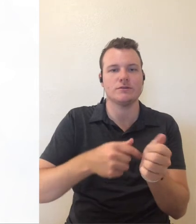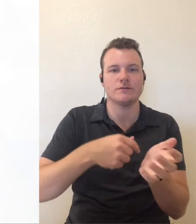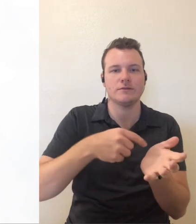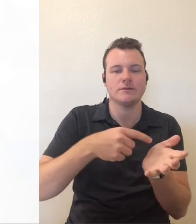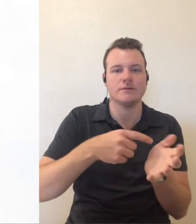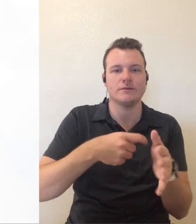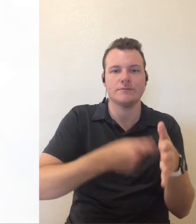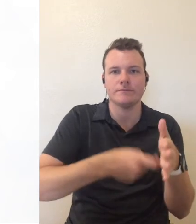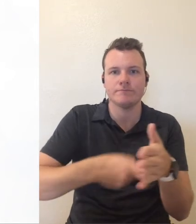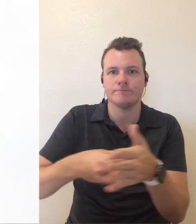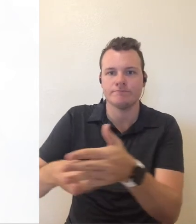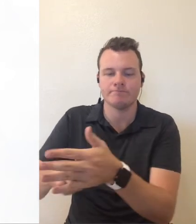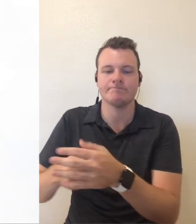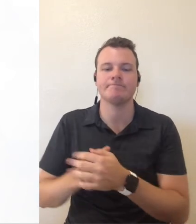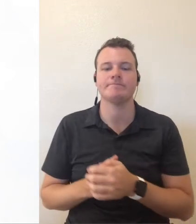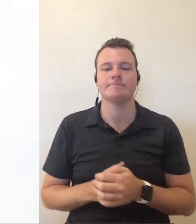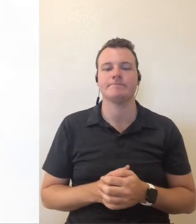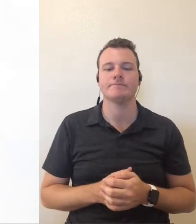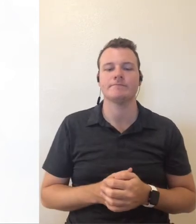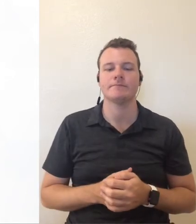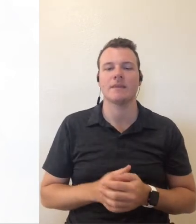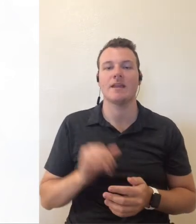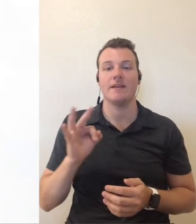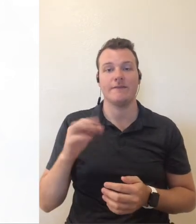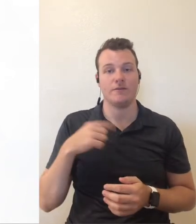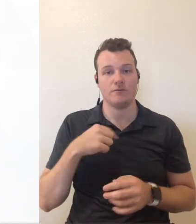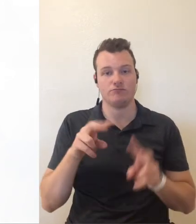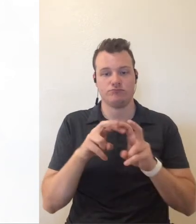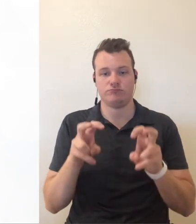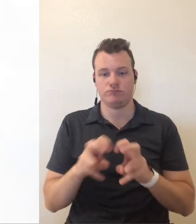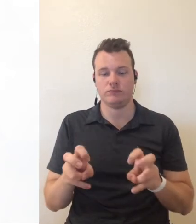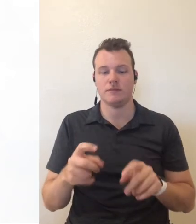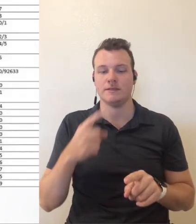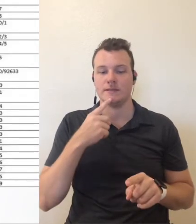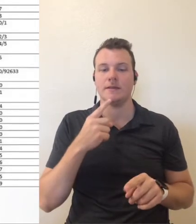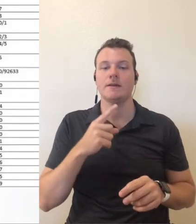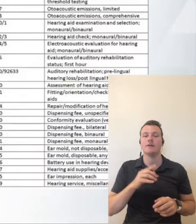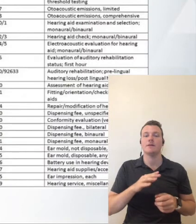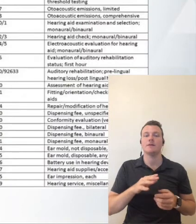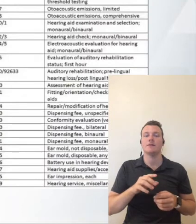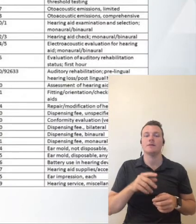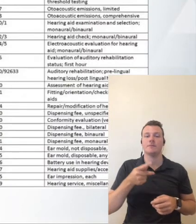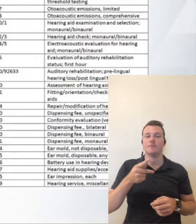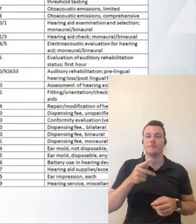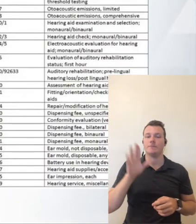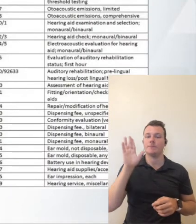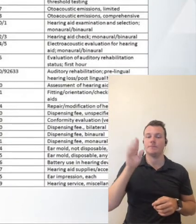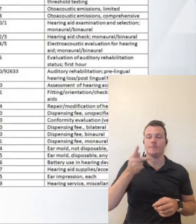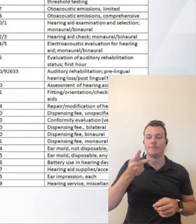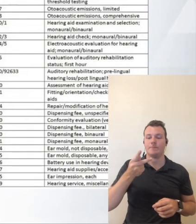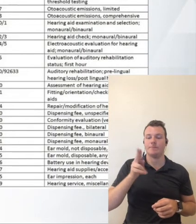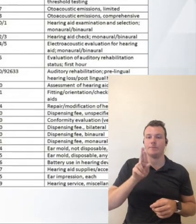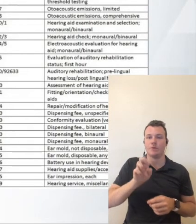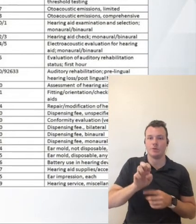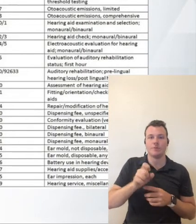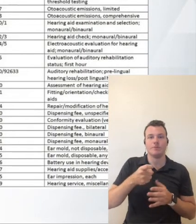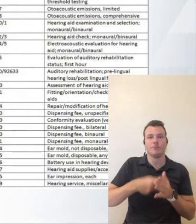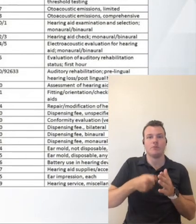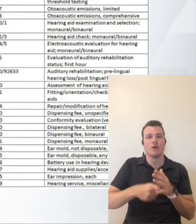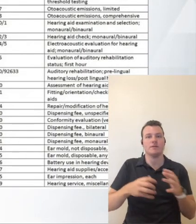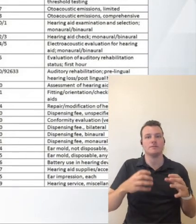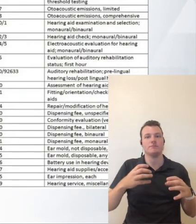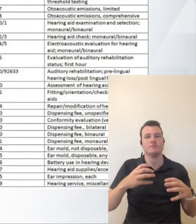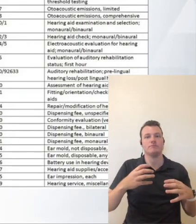But I just want to show you the models here. If we look where it says pure price bundling, what that essentially means